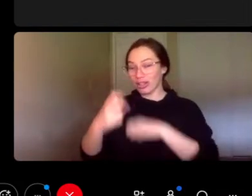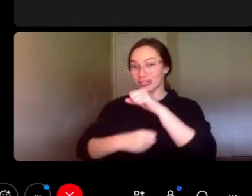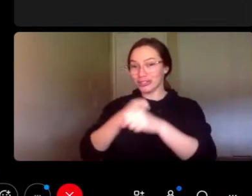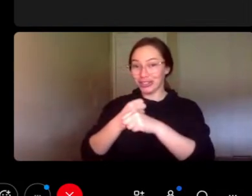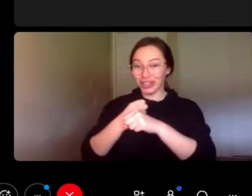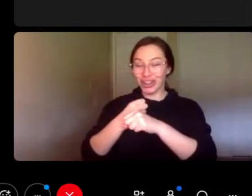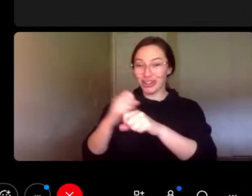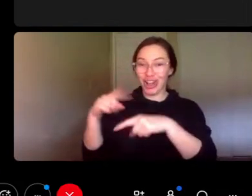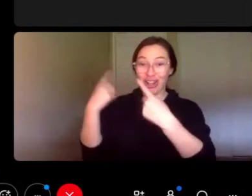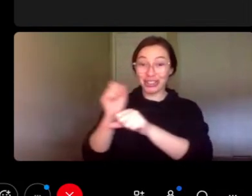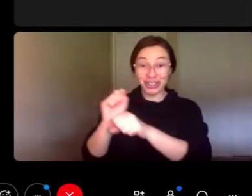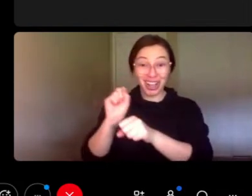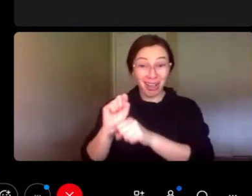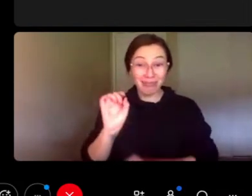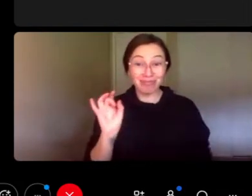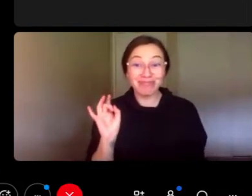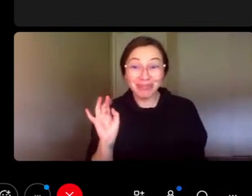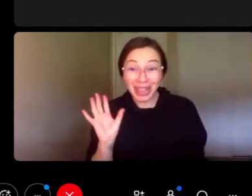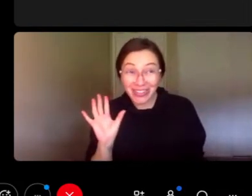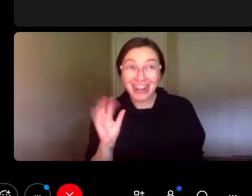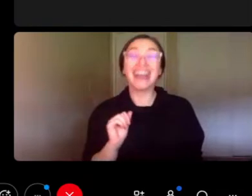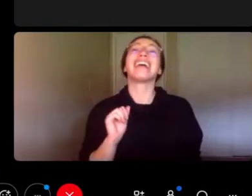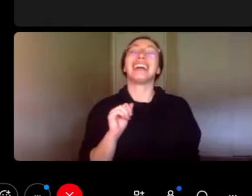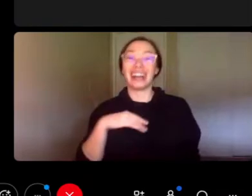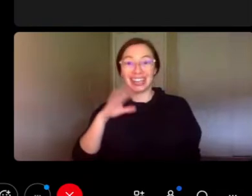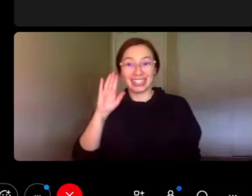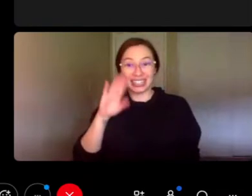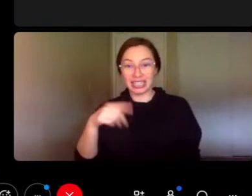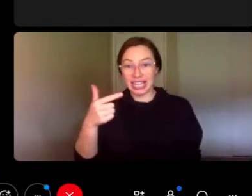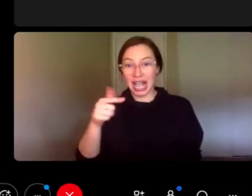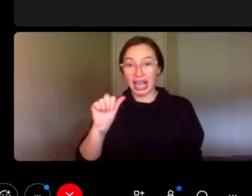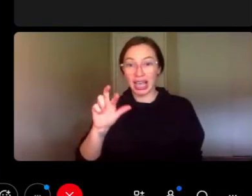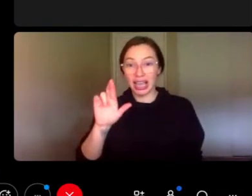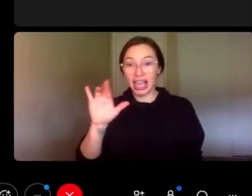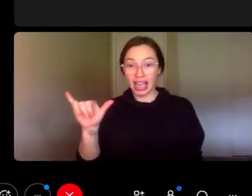the job, believe it or not, and I know Gary,